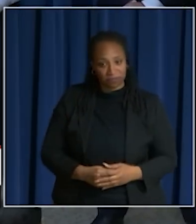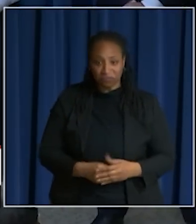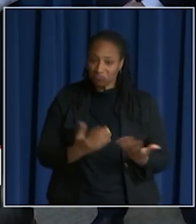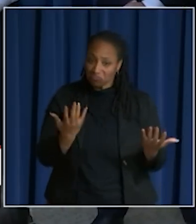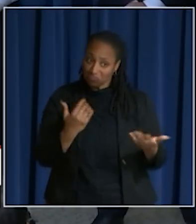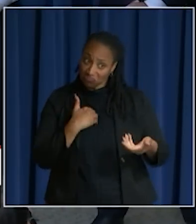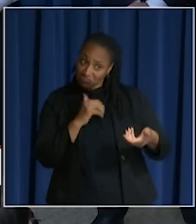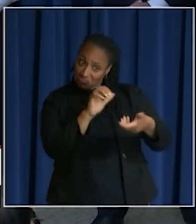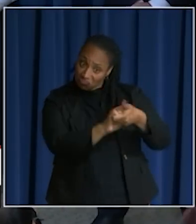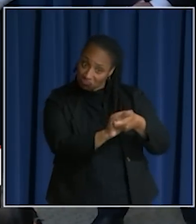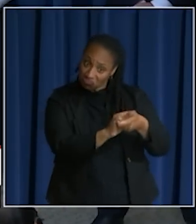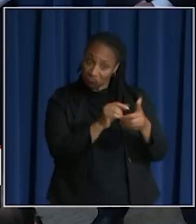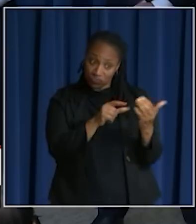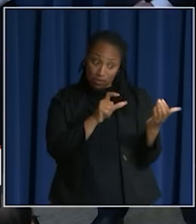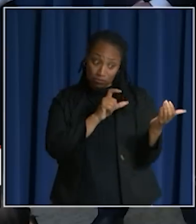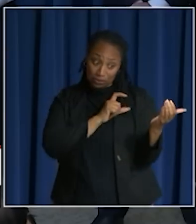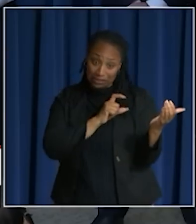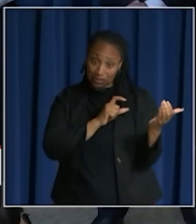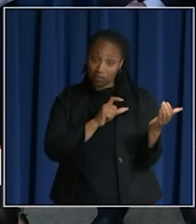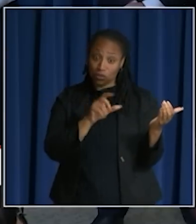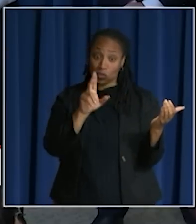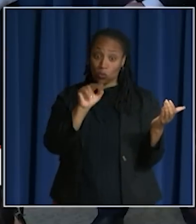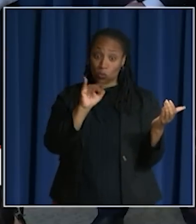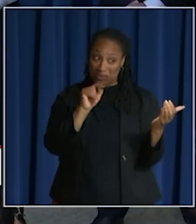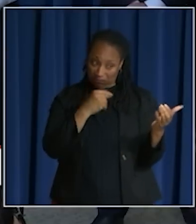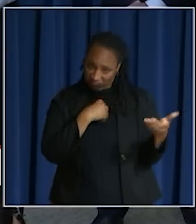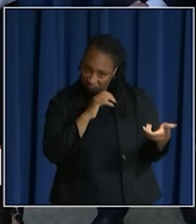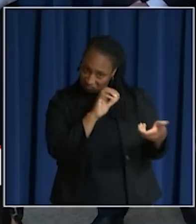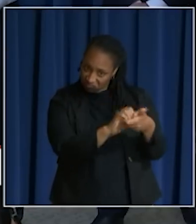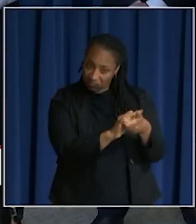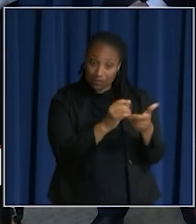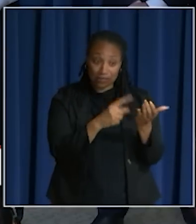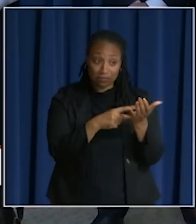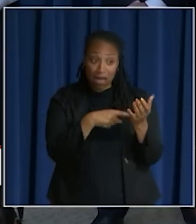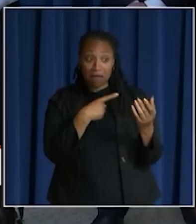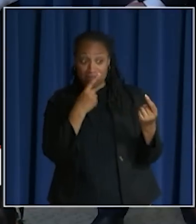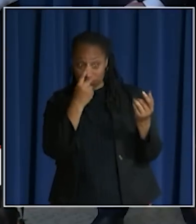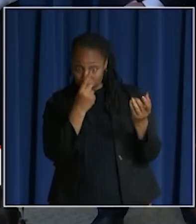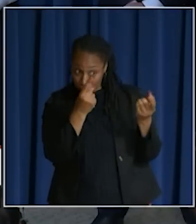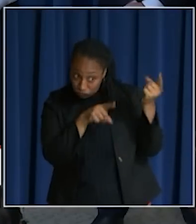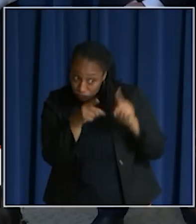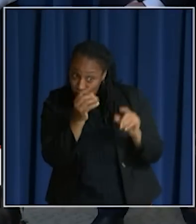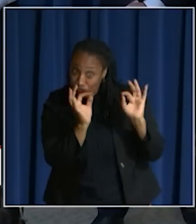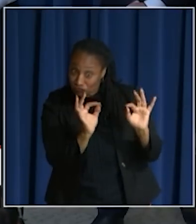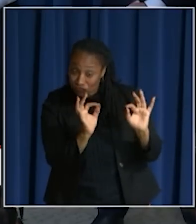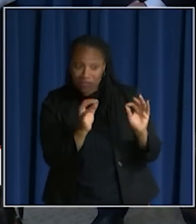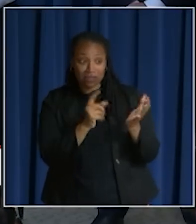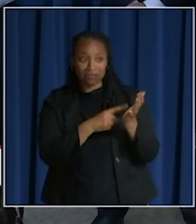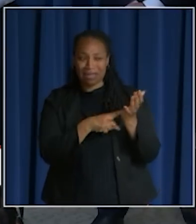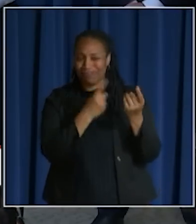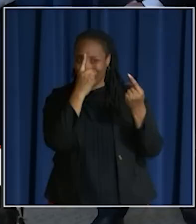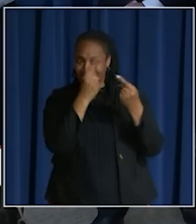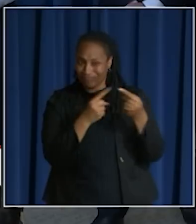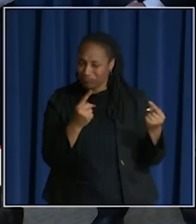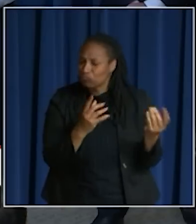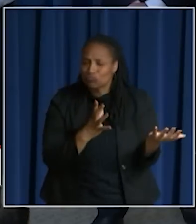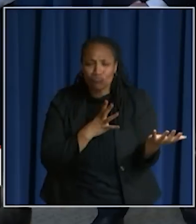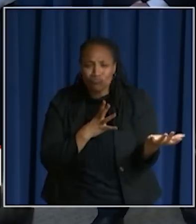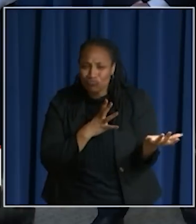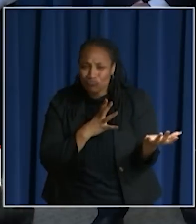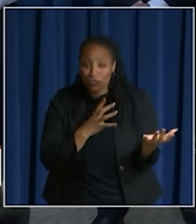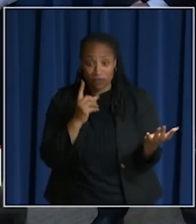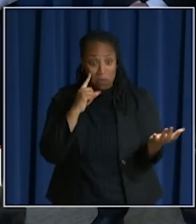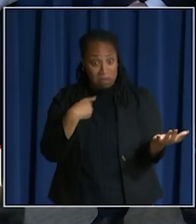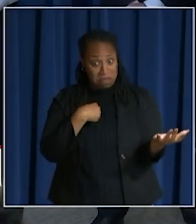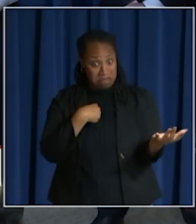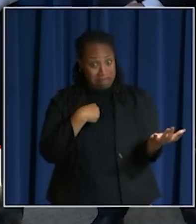totally agreed with. Others I haven't. One thing that we are squarely supportive of is making sure